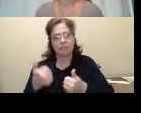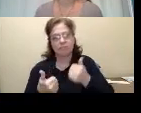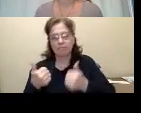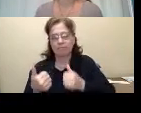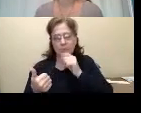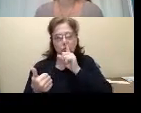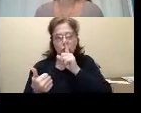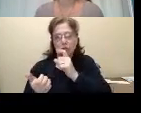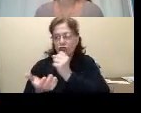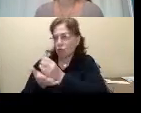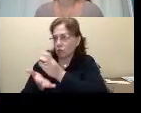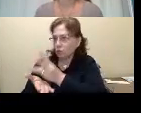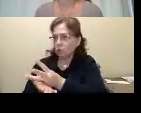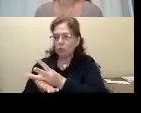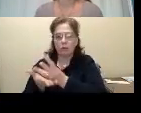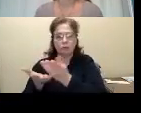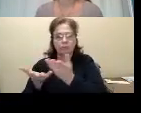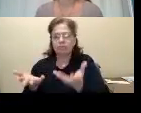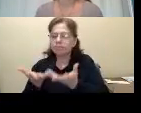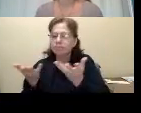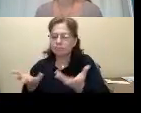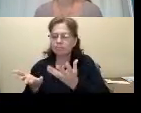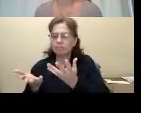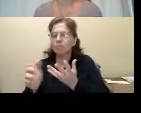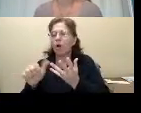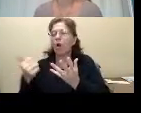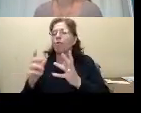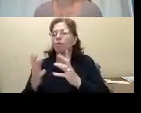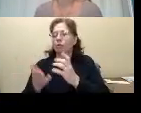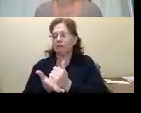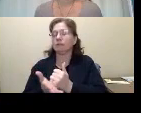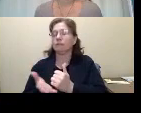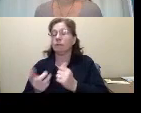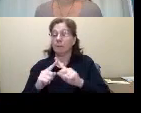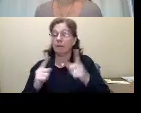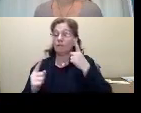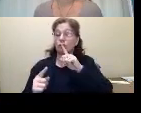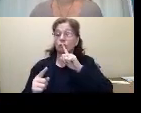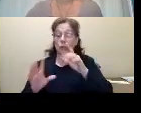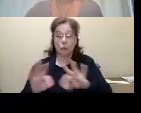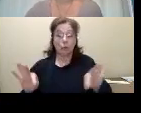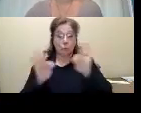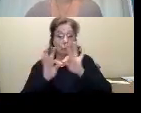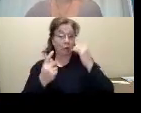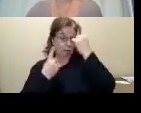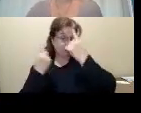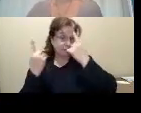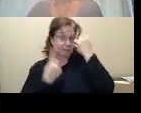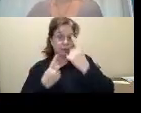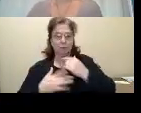social work or another site that can assist with that. But that's certainly something that's worth considering. I appreciate the thought.